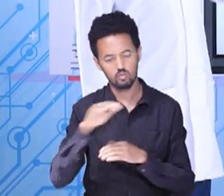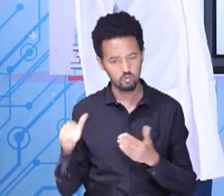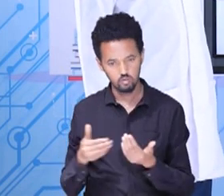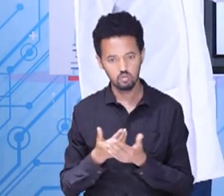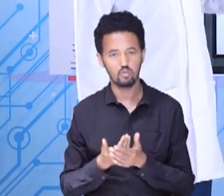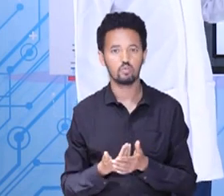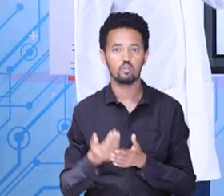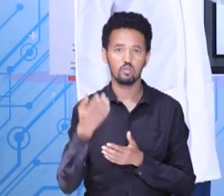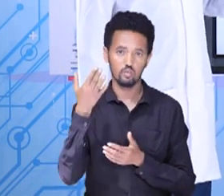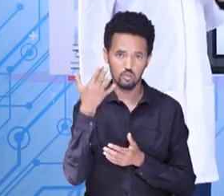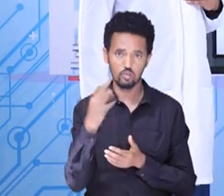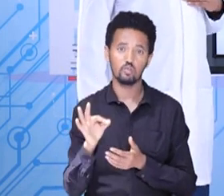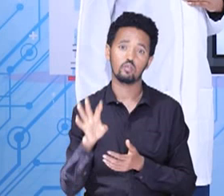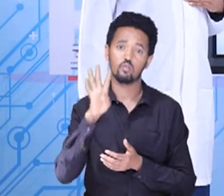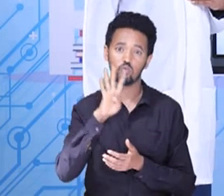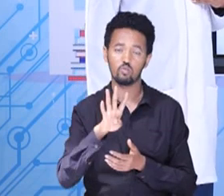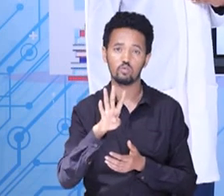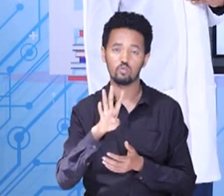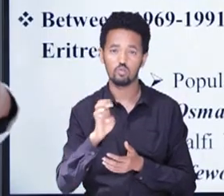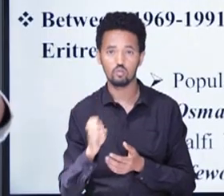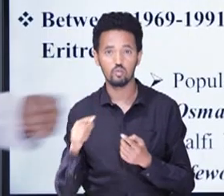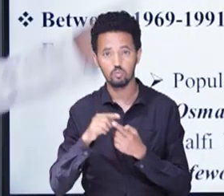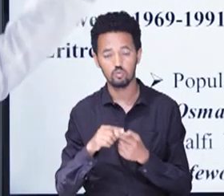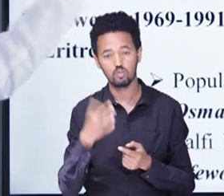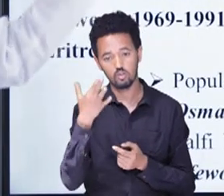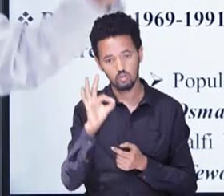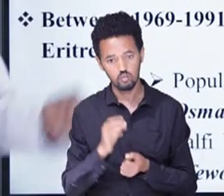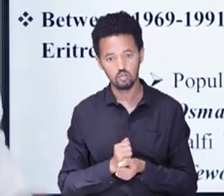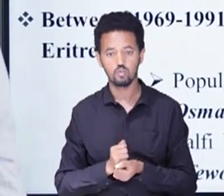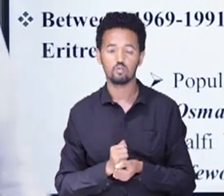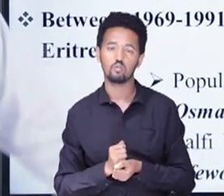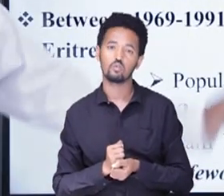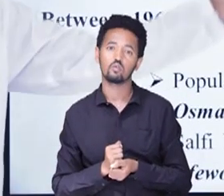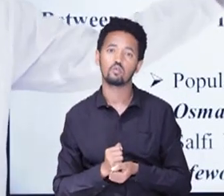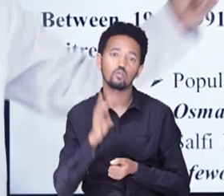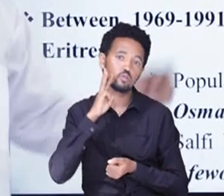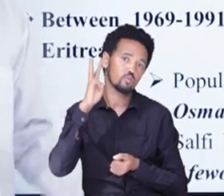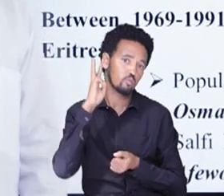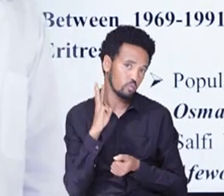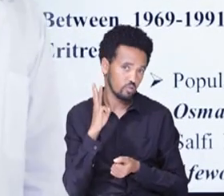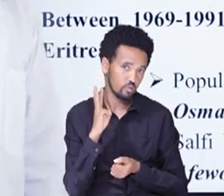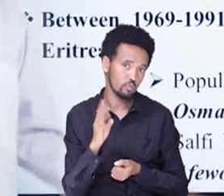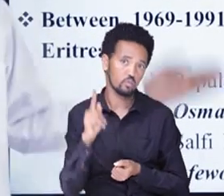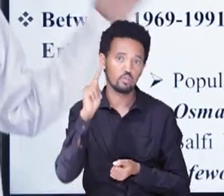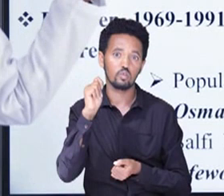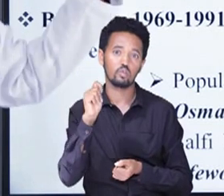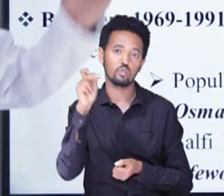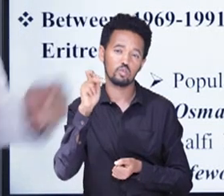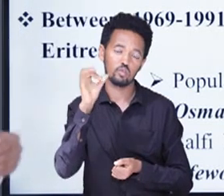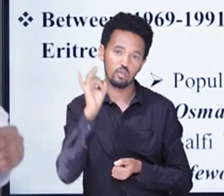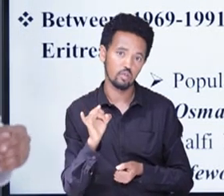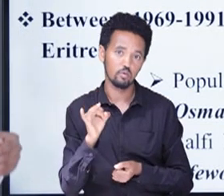generally, 1940 up to 1915, the Unionist Party was led by Tarla Baharu,